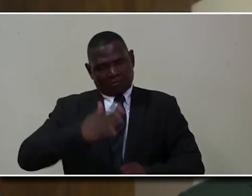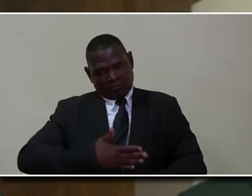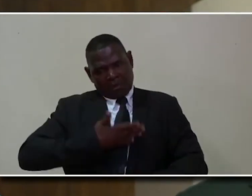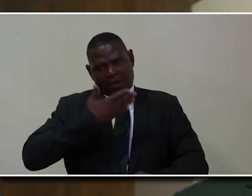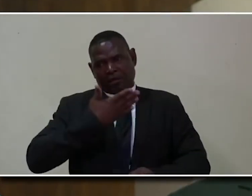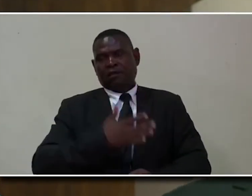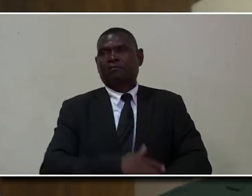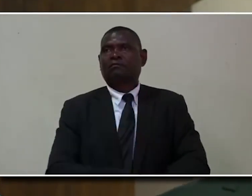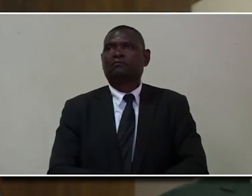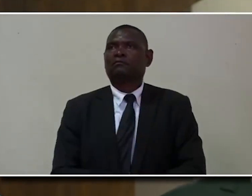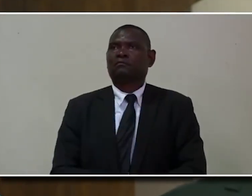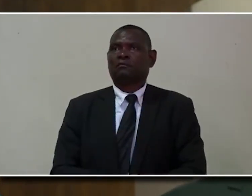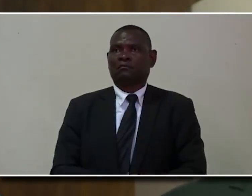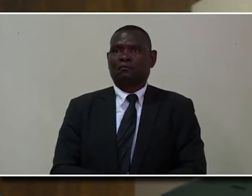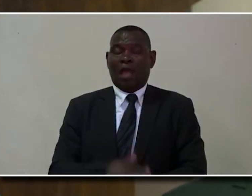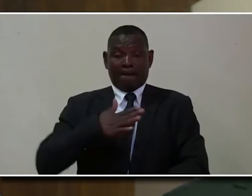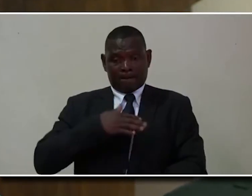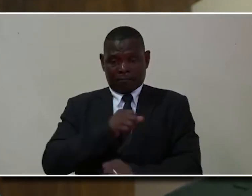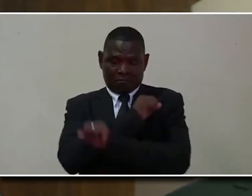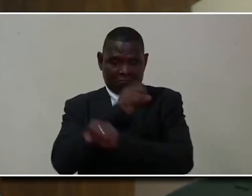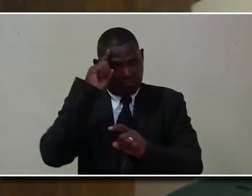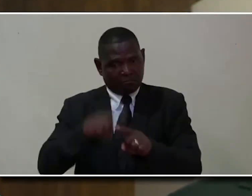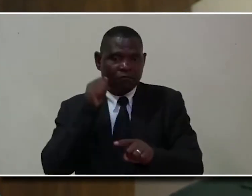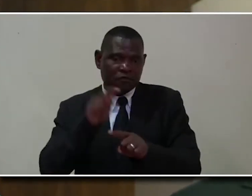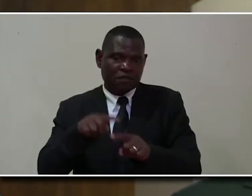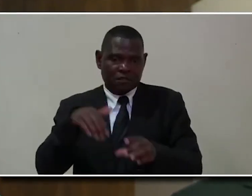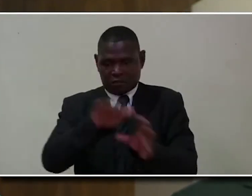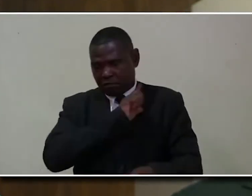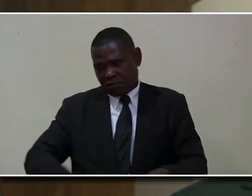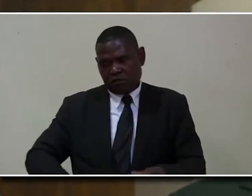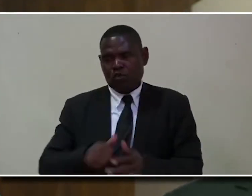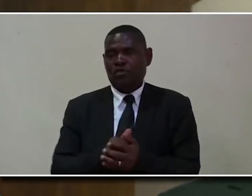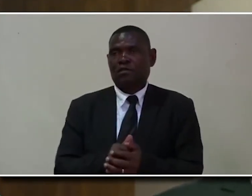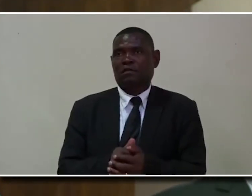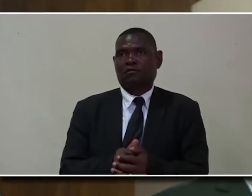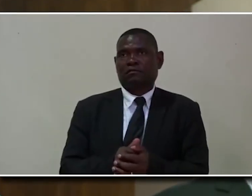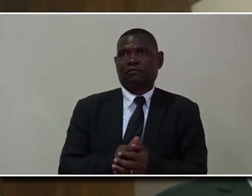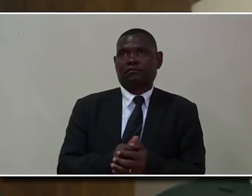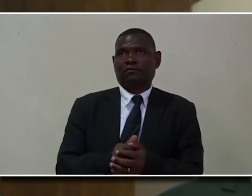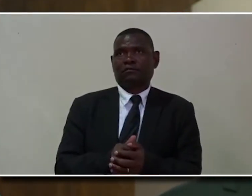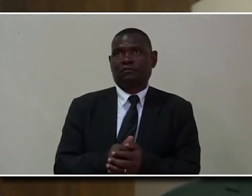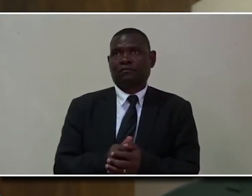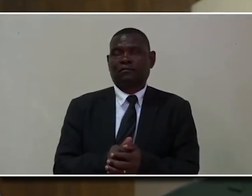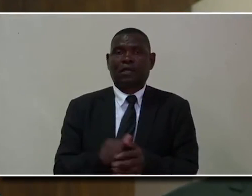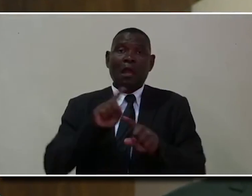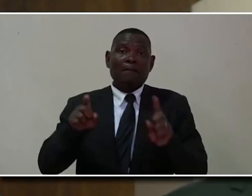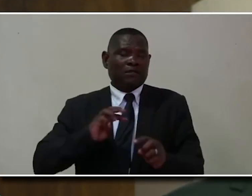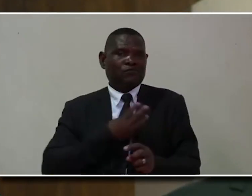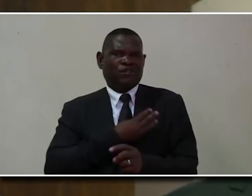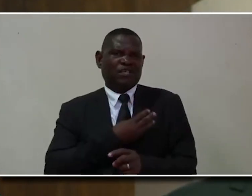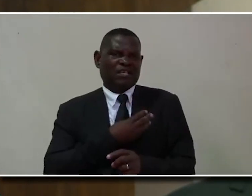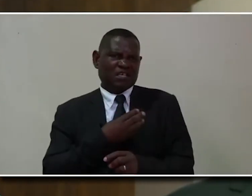cha iwe ndi ili. My dear brothers, my dear sisters in the Lord. Okondedwa abale ndi alonganga mwa Ambuye. But we also experience